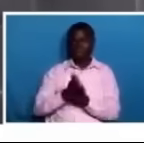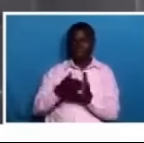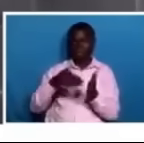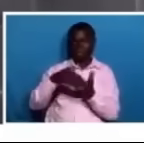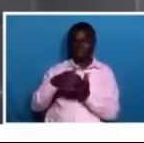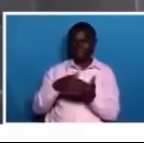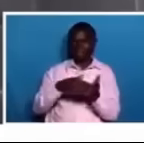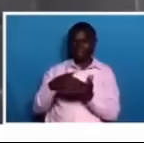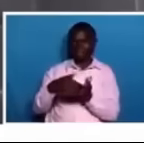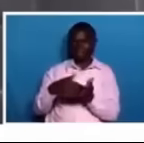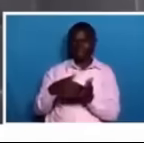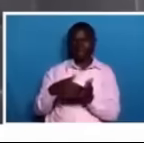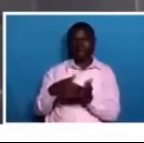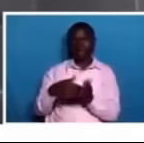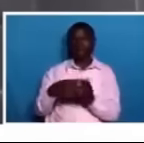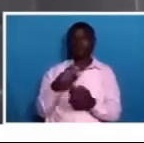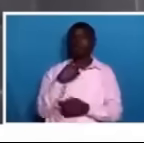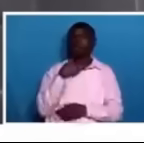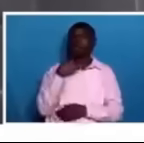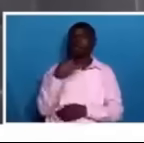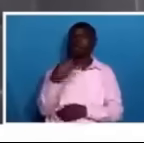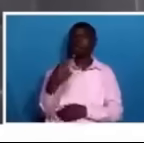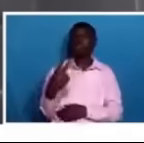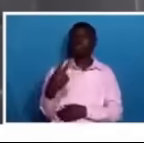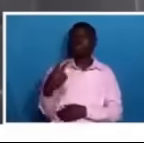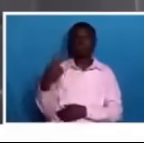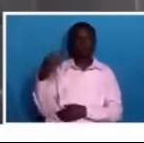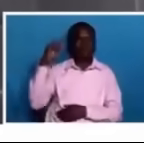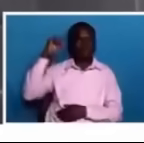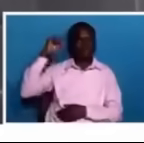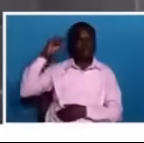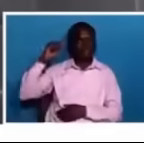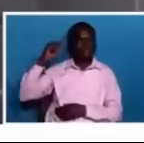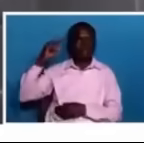the voice of parliament, but also